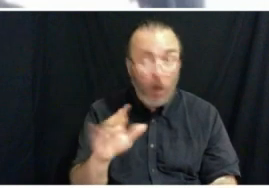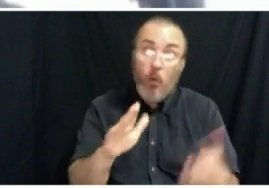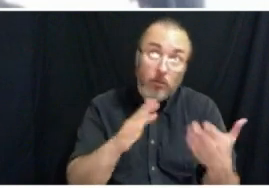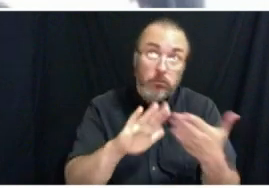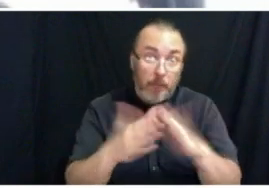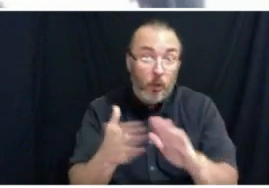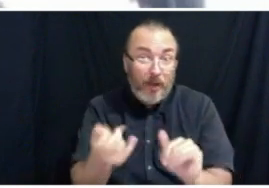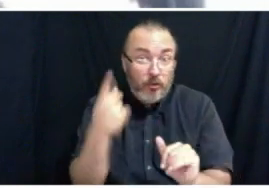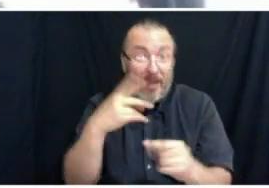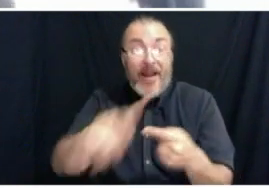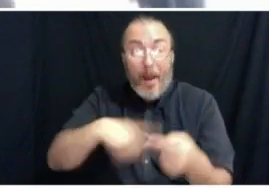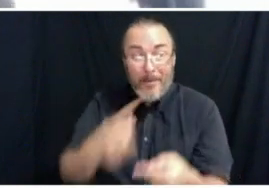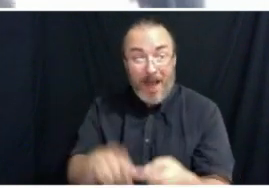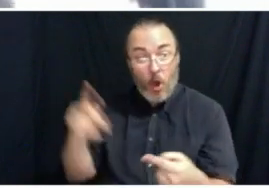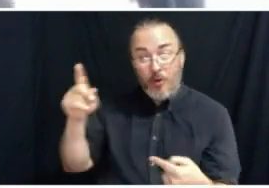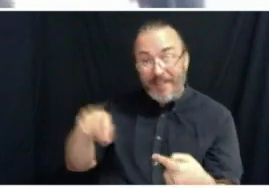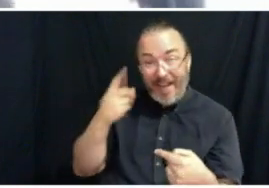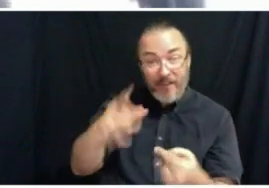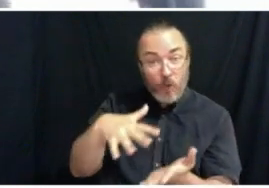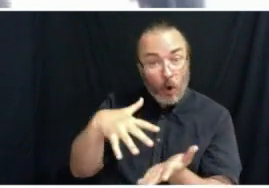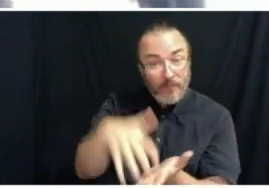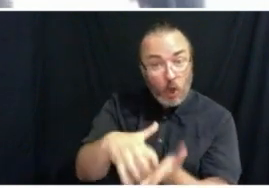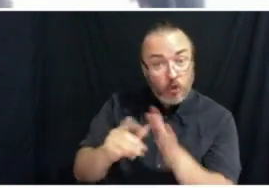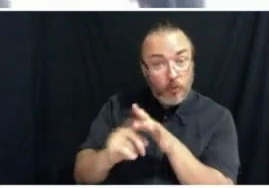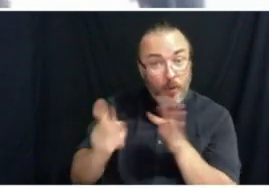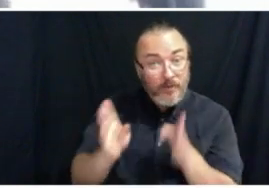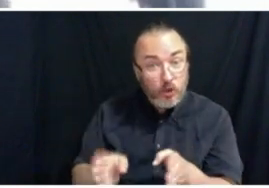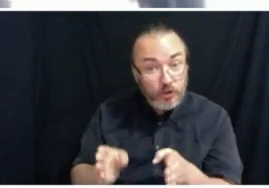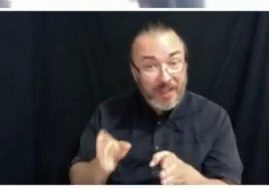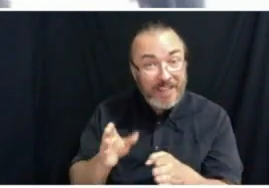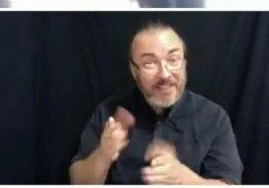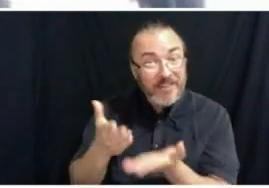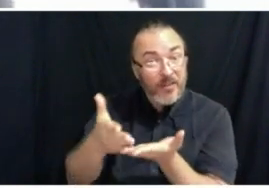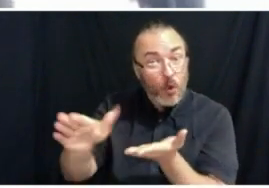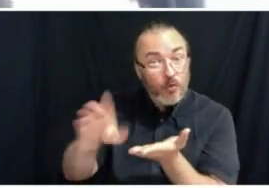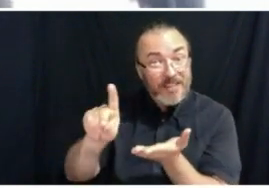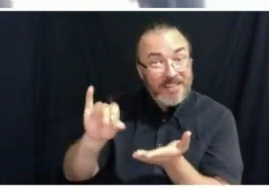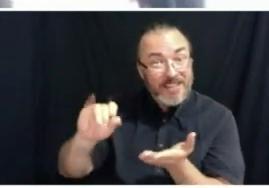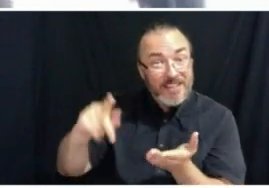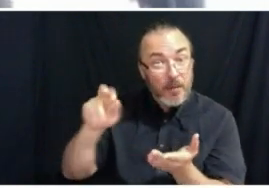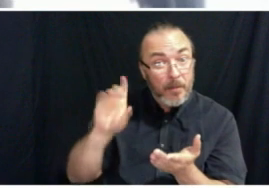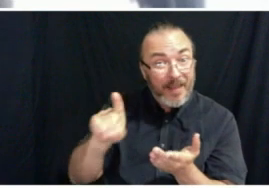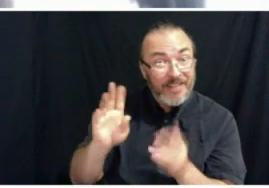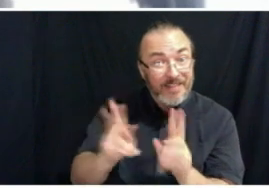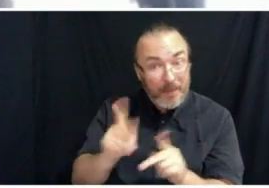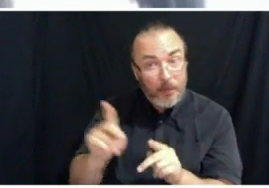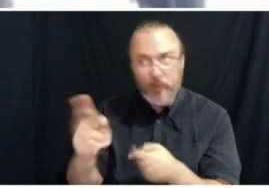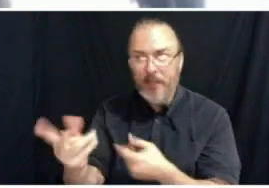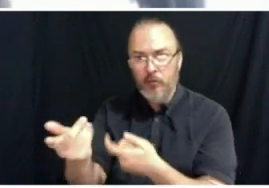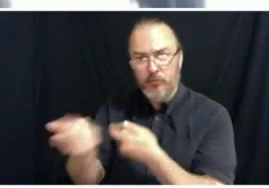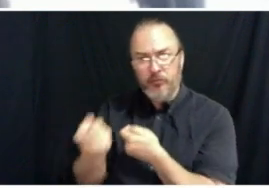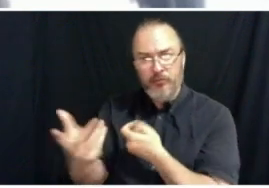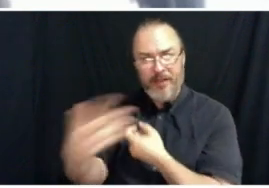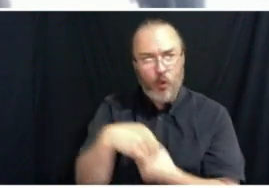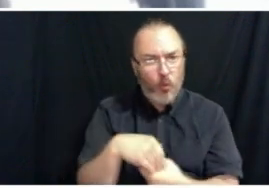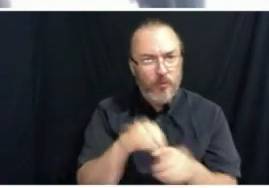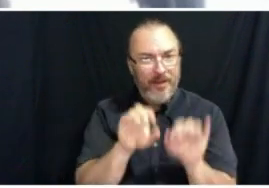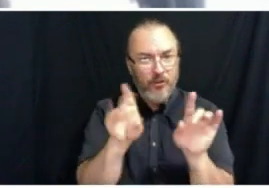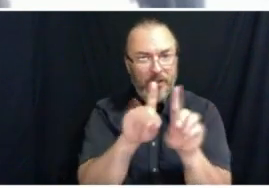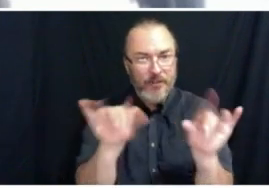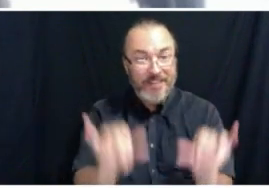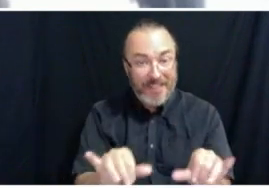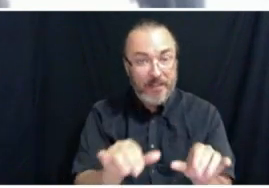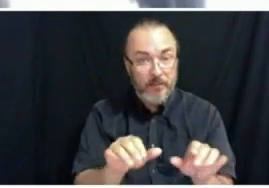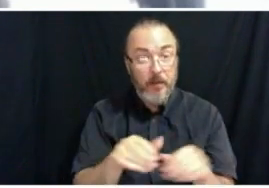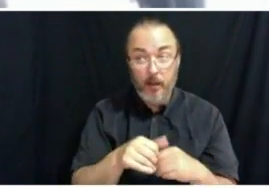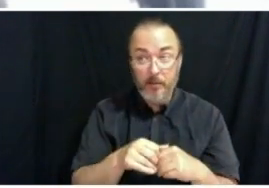get vulnerable refugees and displaced people into education systems. But the sheer numbers of vulnerable people in need